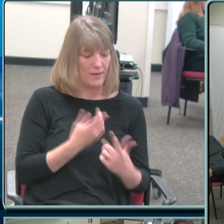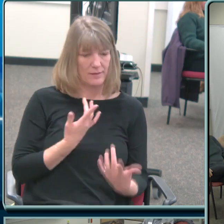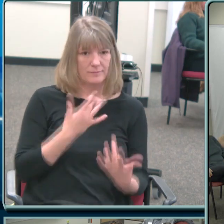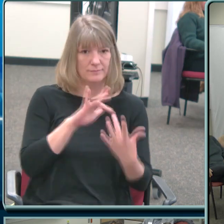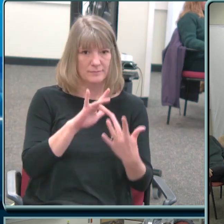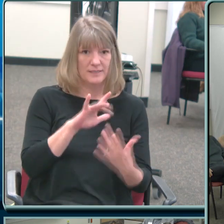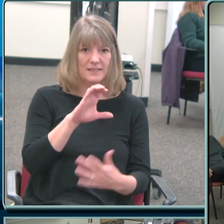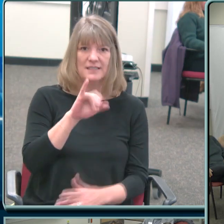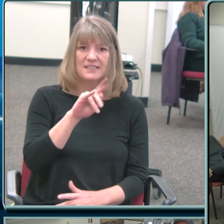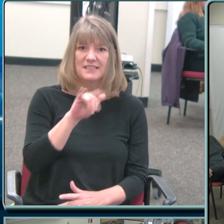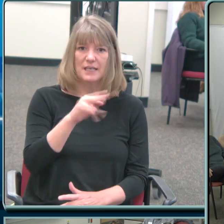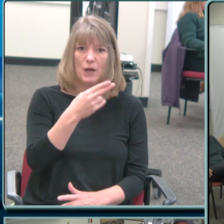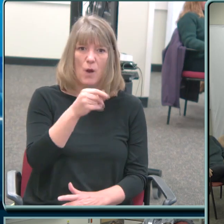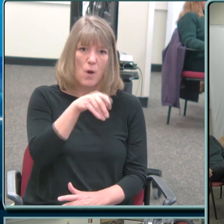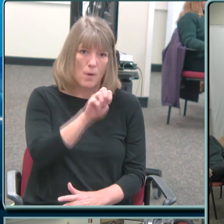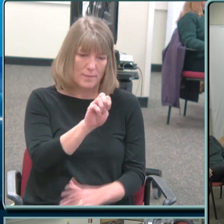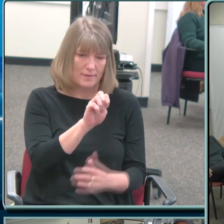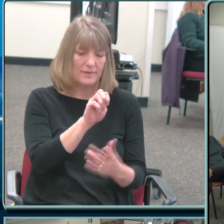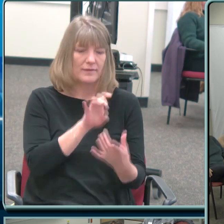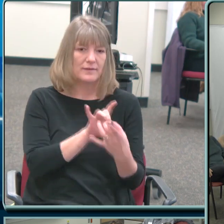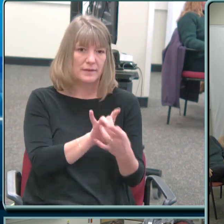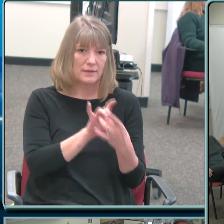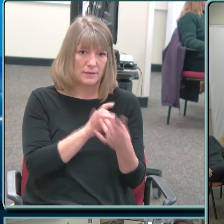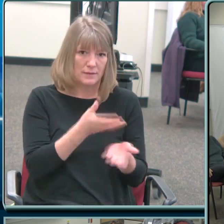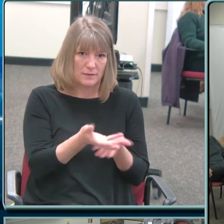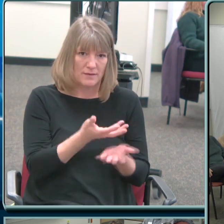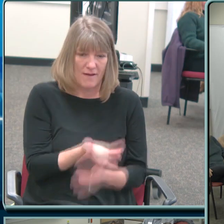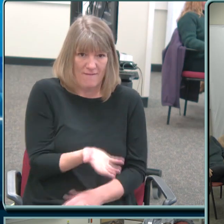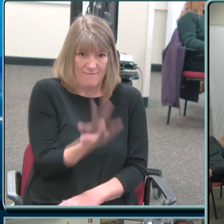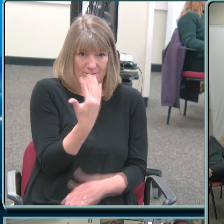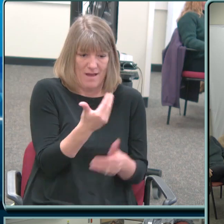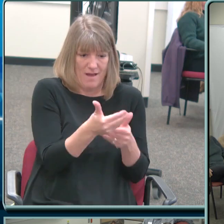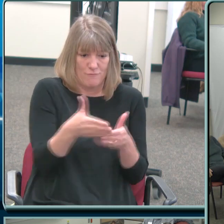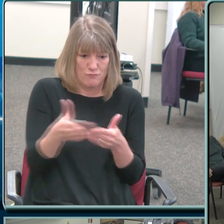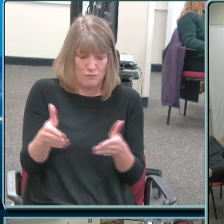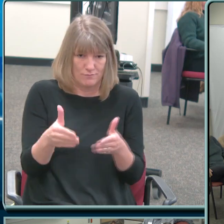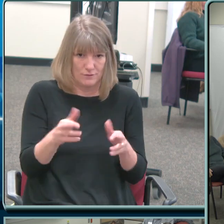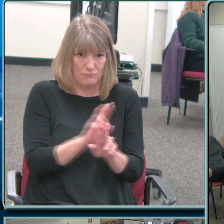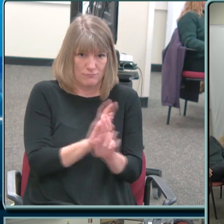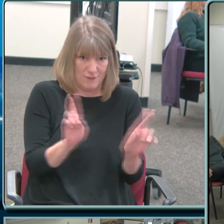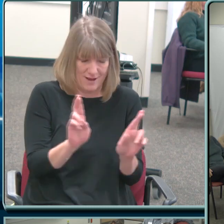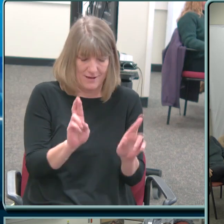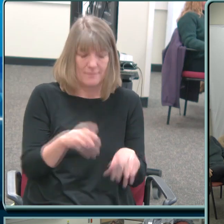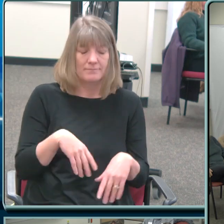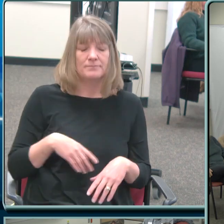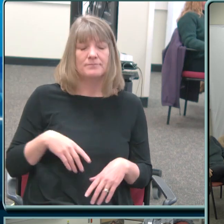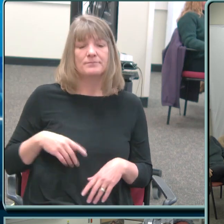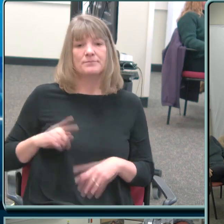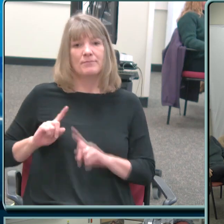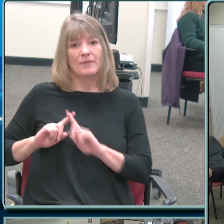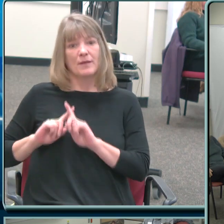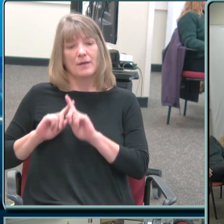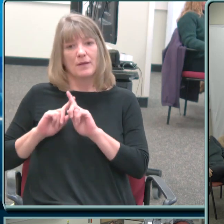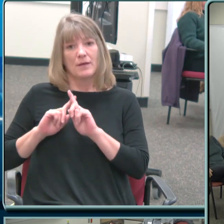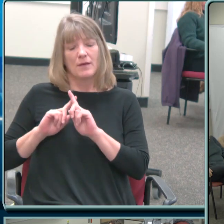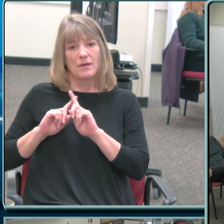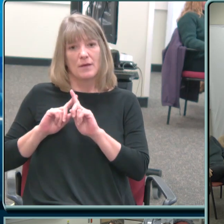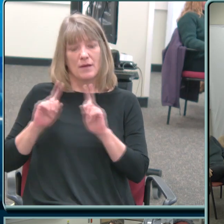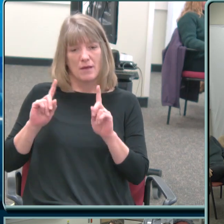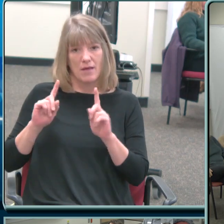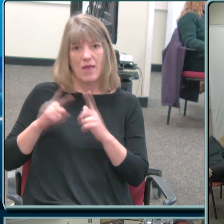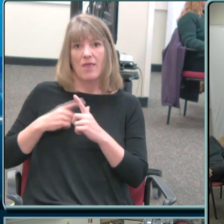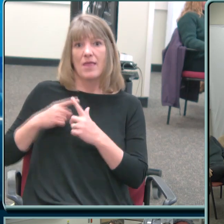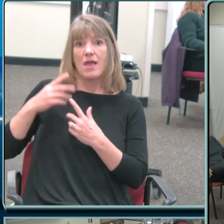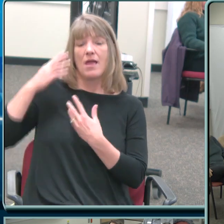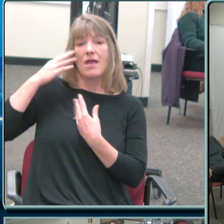City Hope, who worked with us to get 5 rooms ready. However, when we let